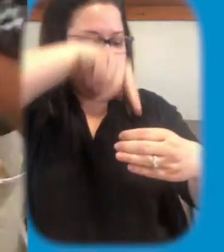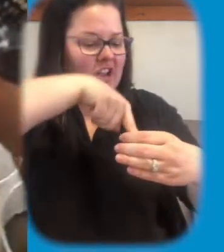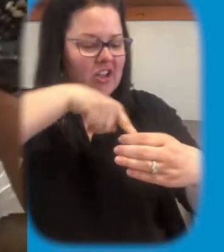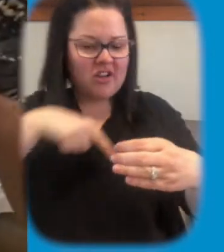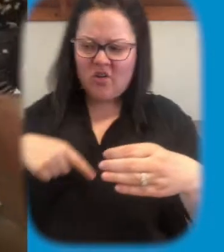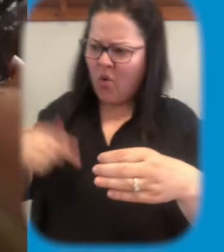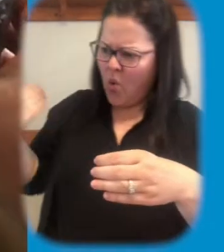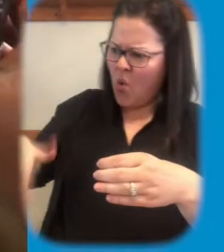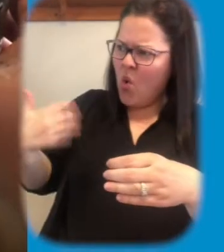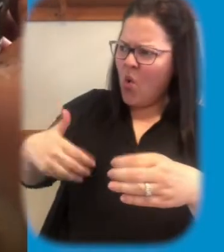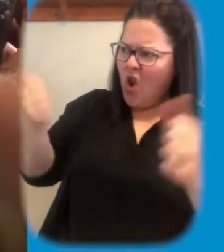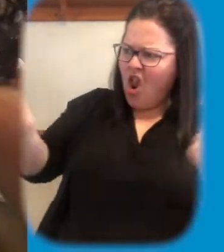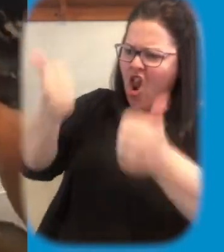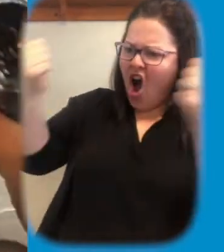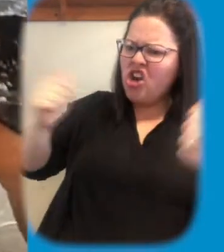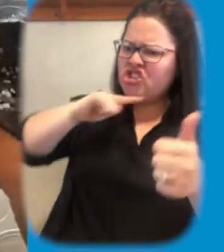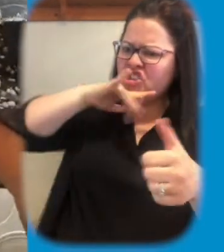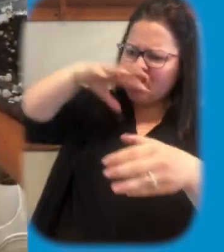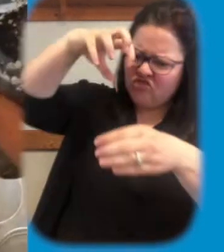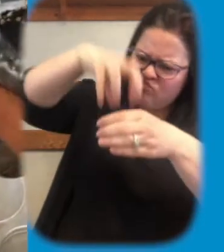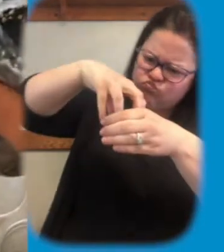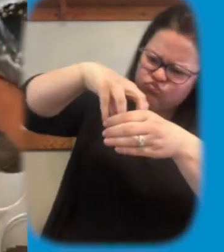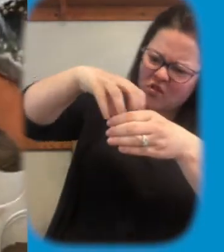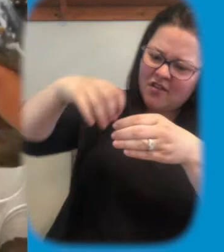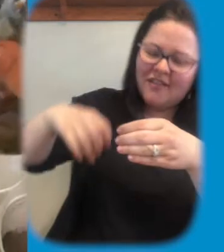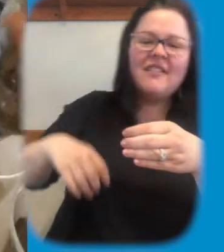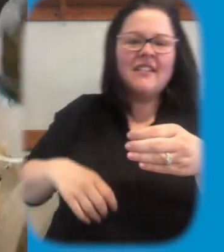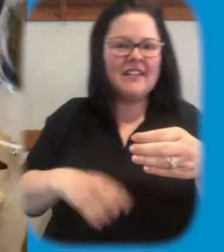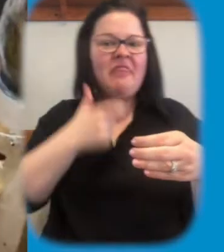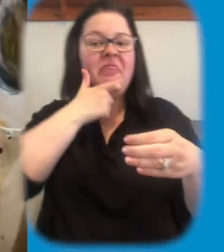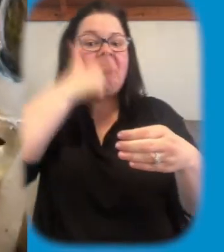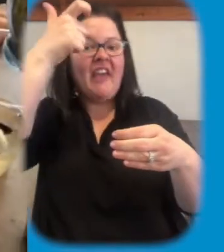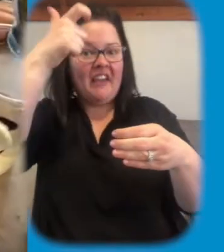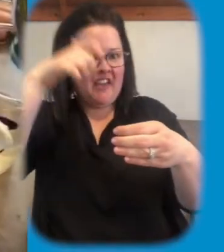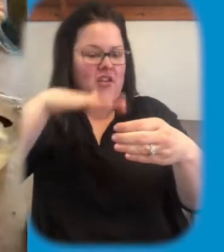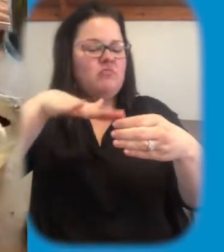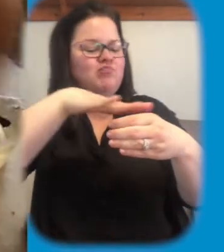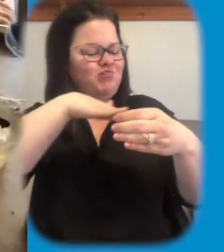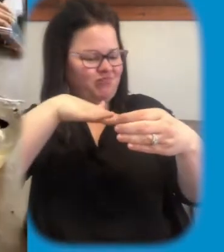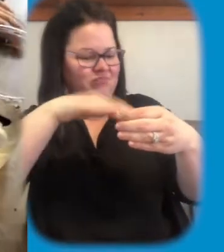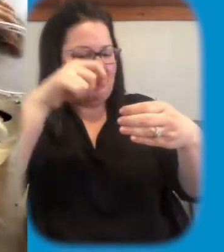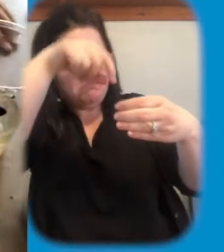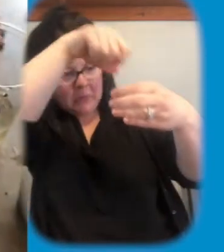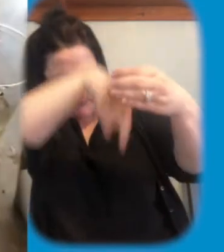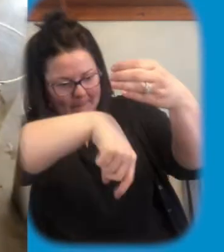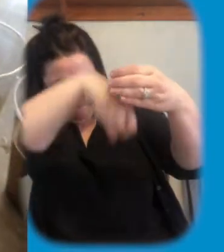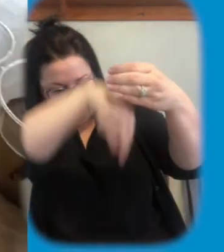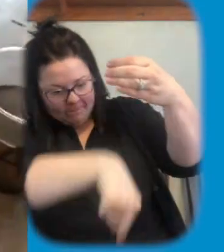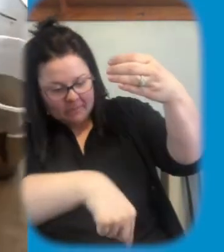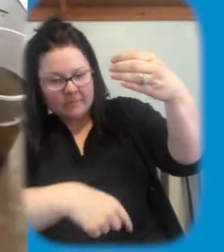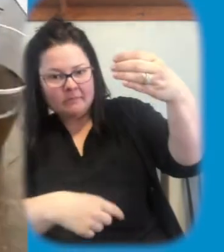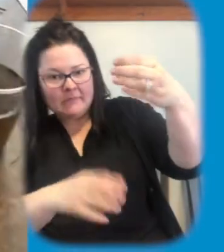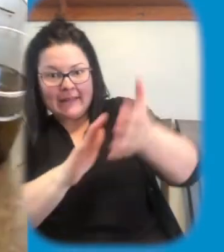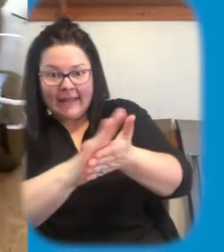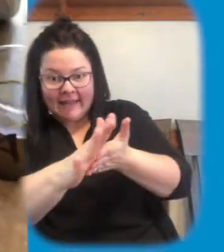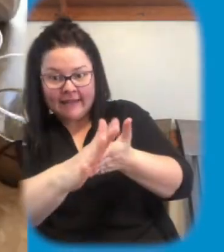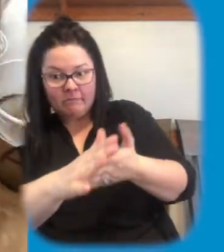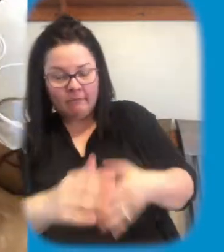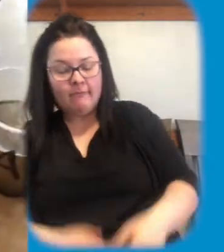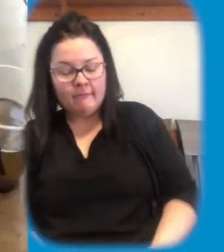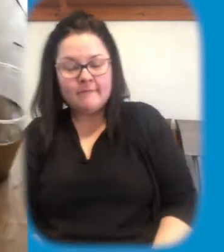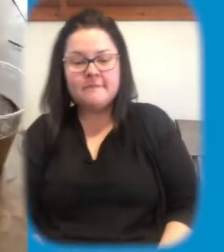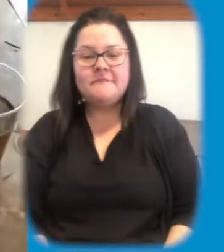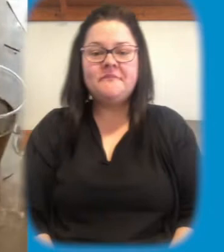the top, Simon. That's a lot of dirt. Yeah, it definitely caught all of the big chunks of dirt and filtered a whole bunch more.